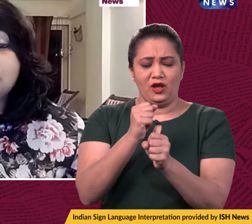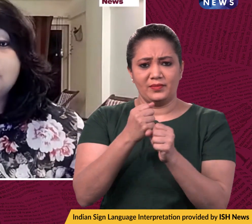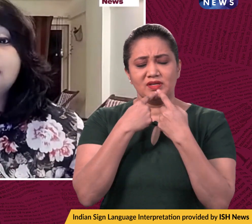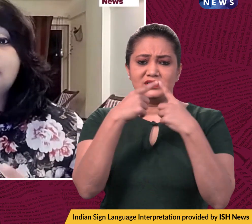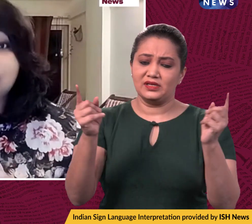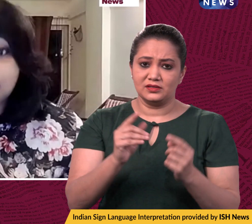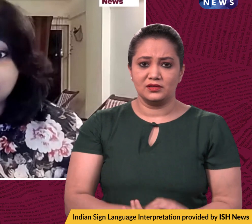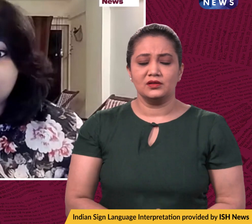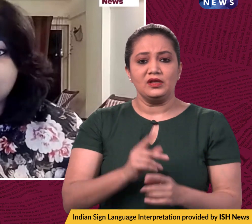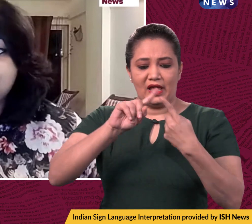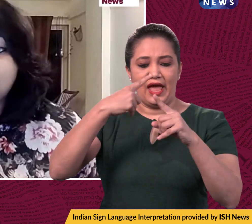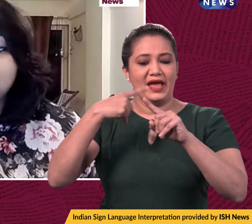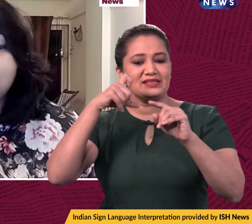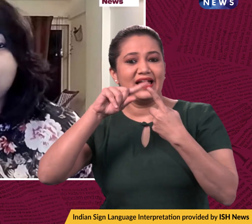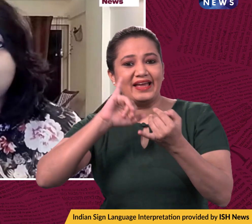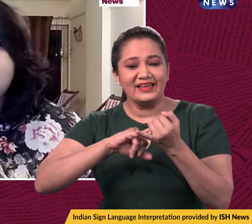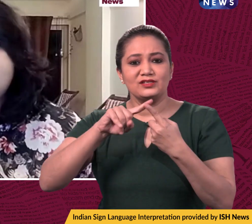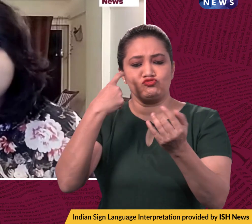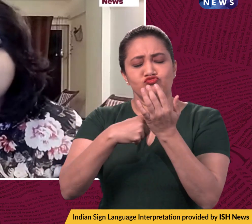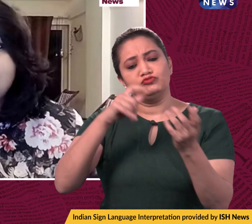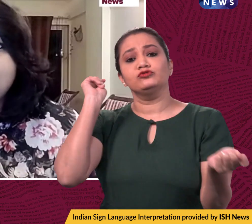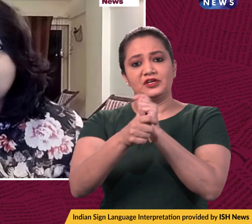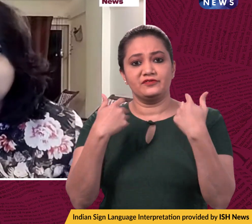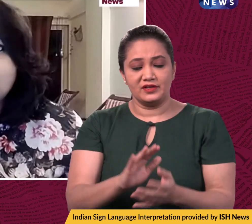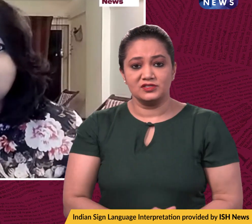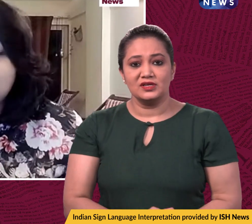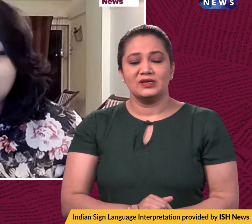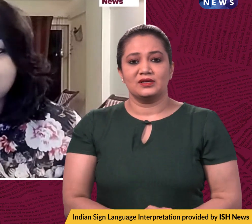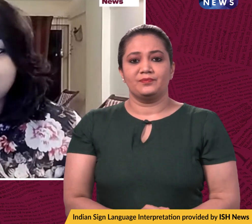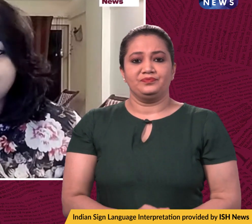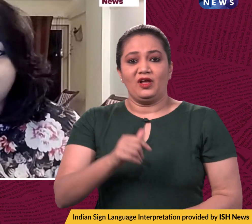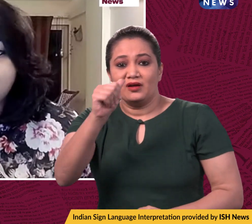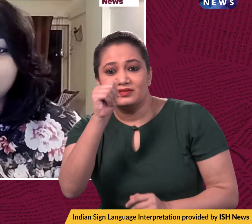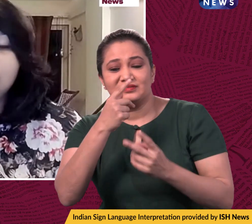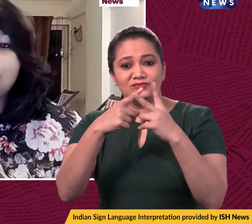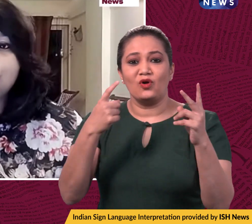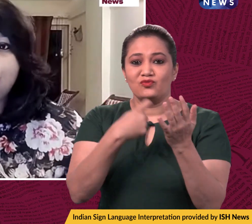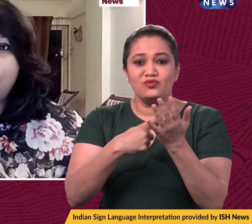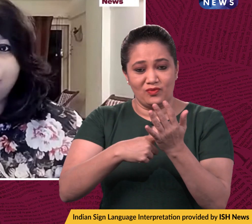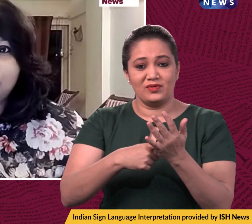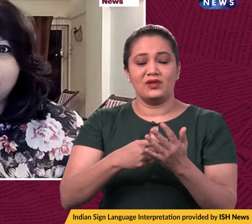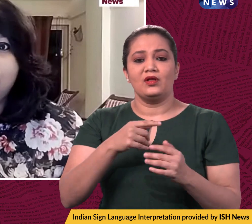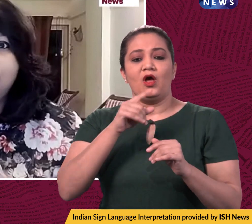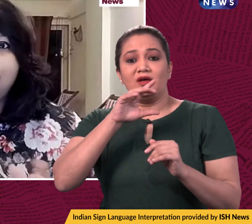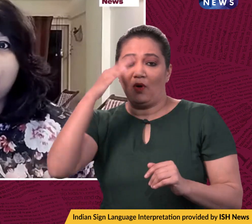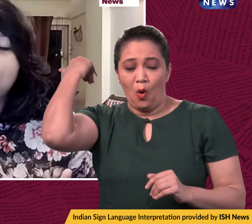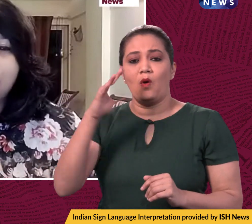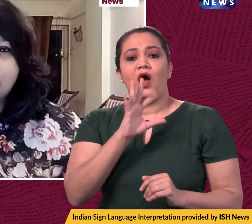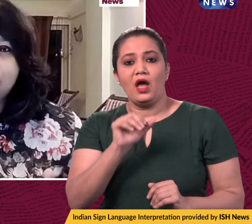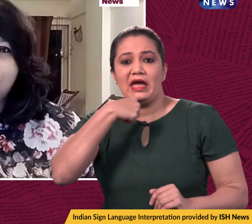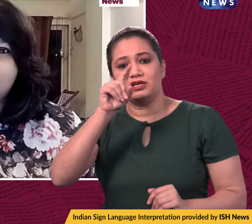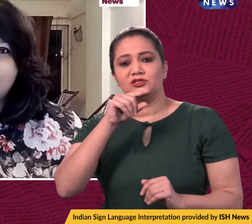has amended its Excise Act, paving the way for lowering the legal age for consumption of liquor